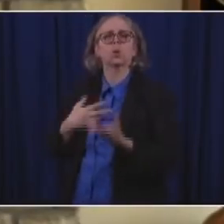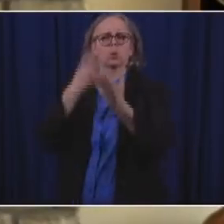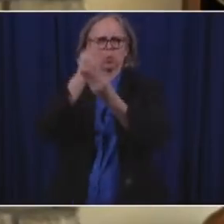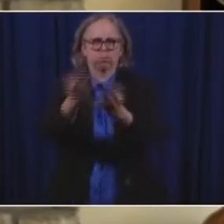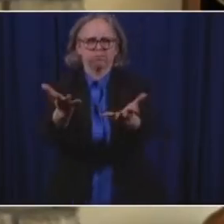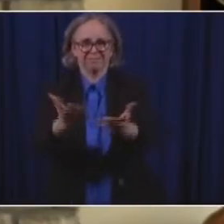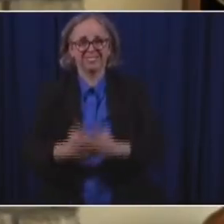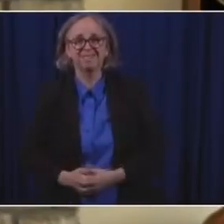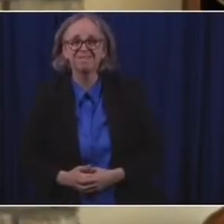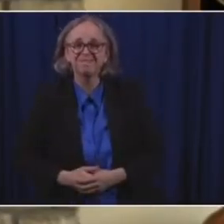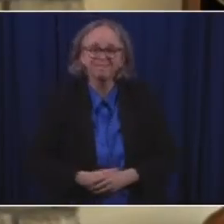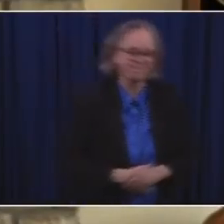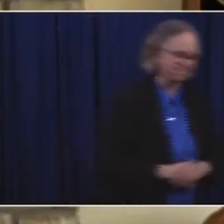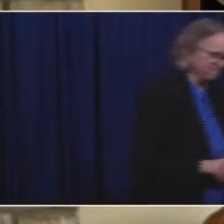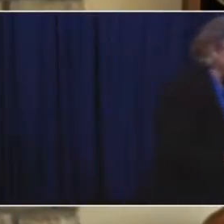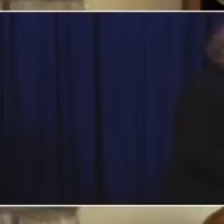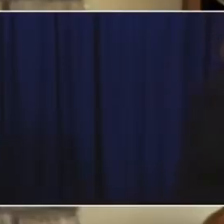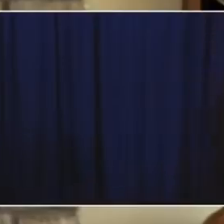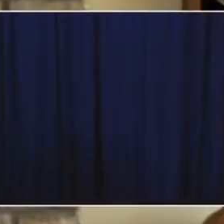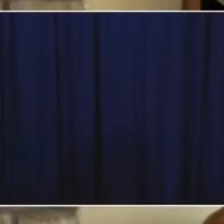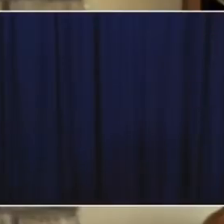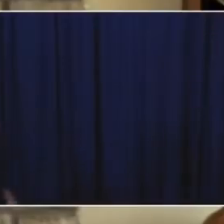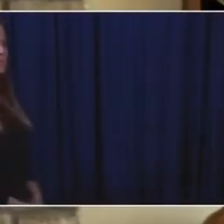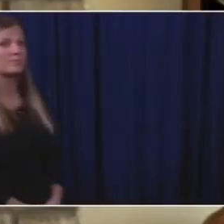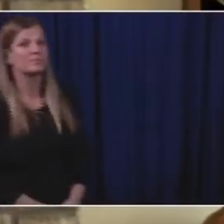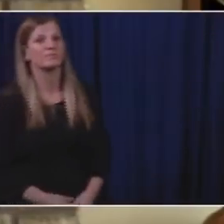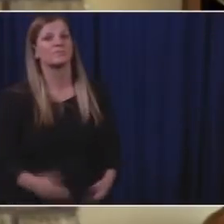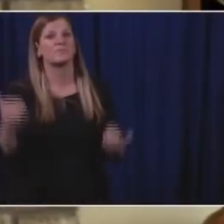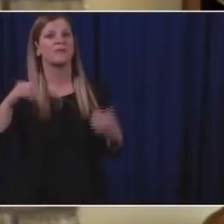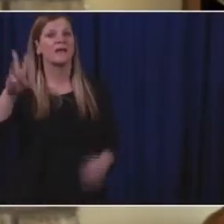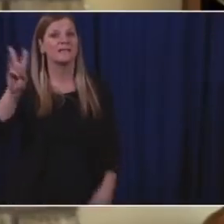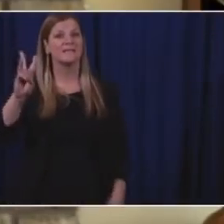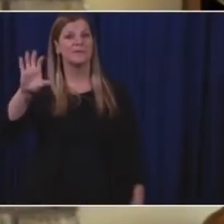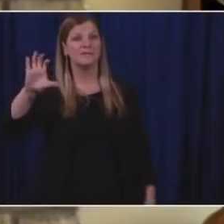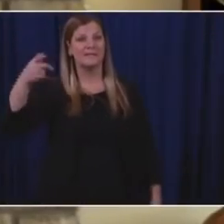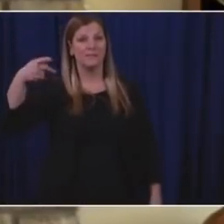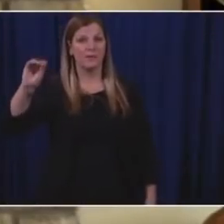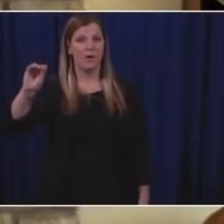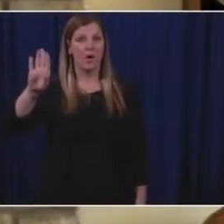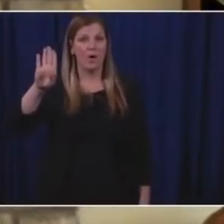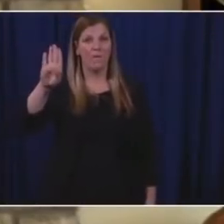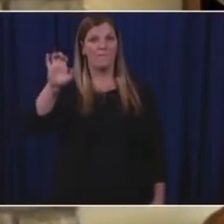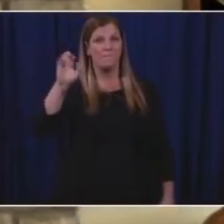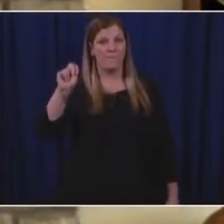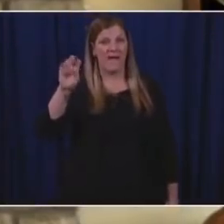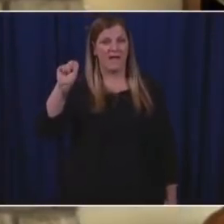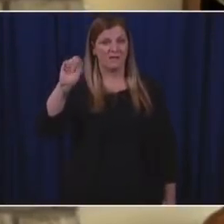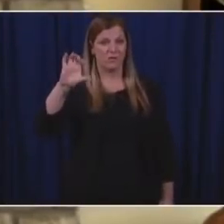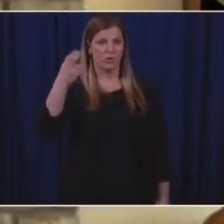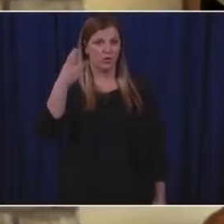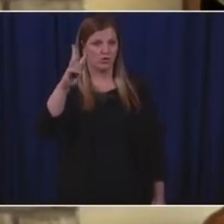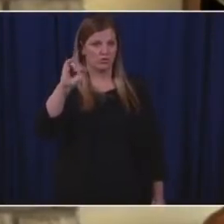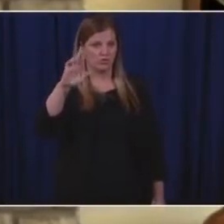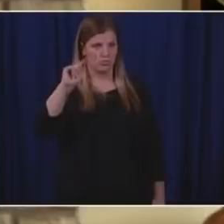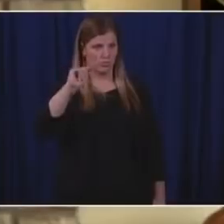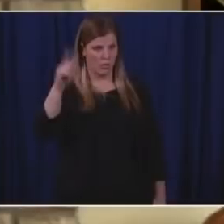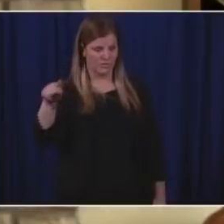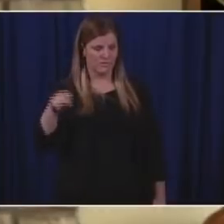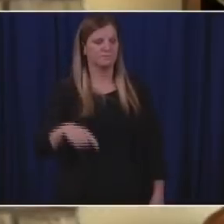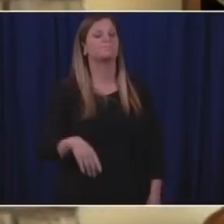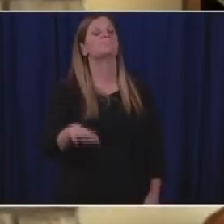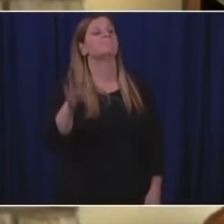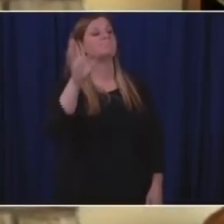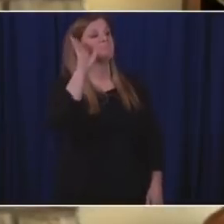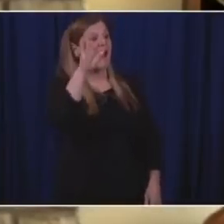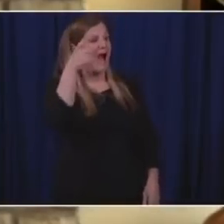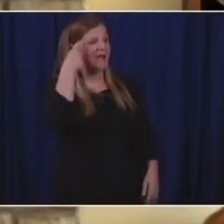Next question is from Ben Schwartz at WCPO in Cincinnati. Ben? Hi, Governor. Are you planning at